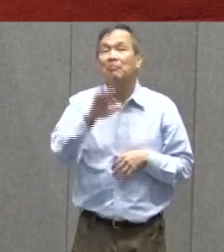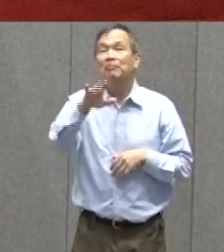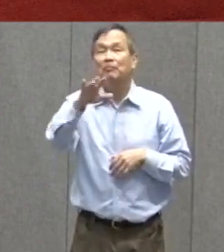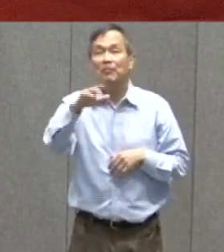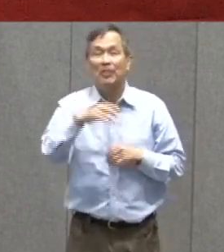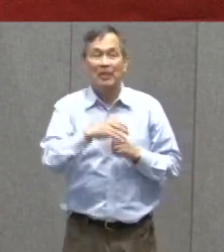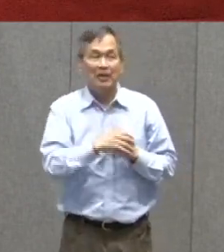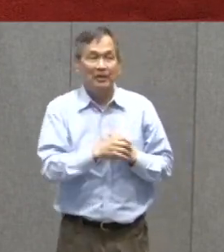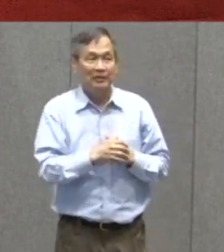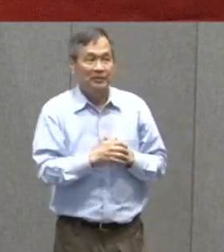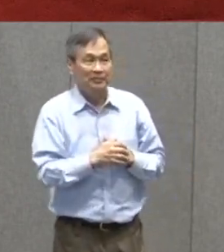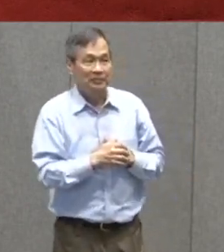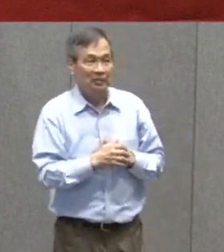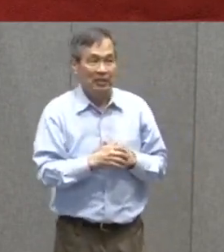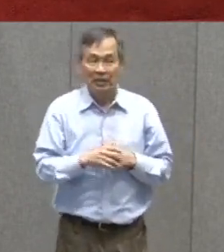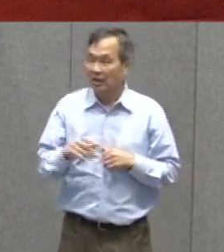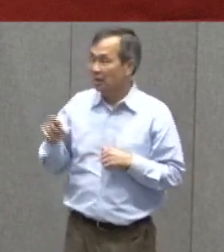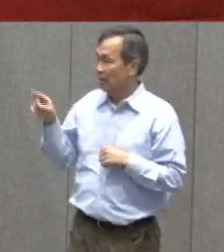are ...